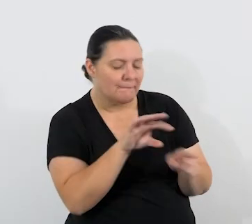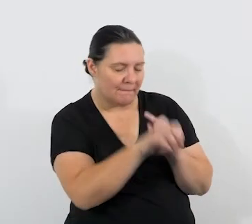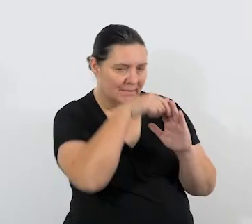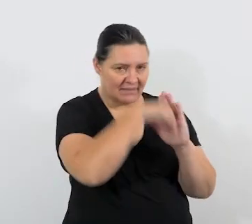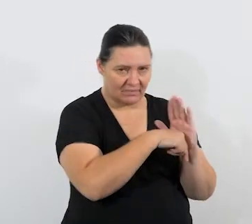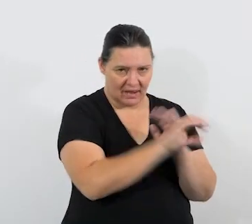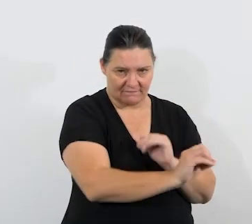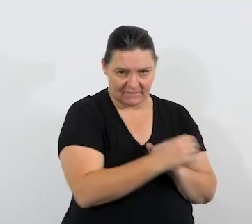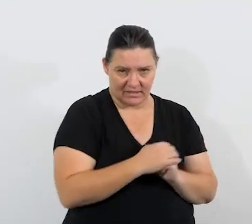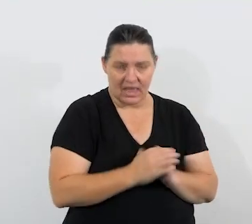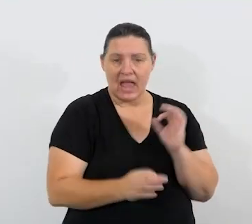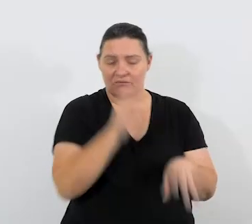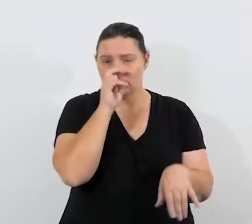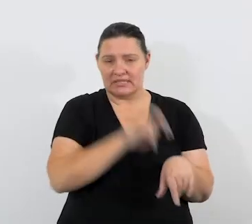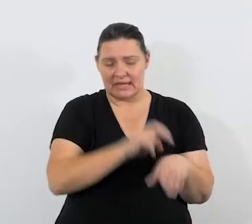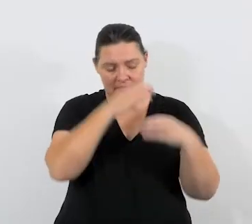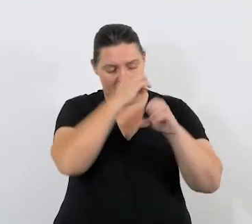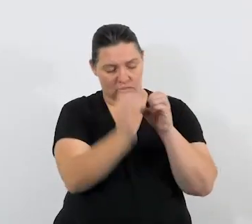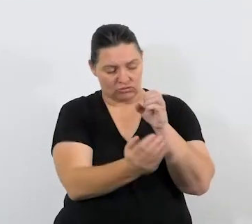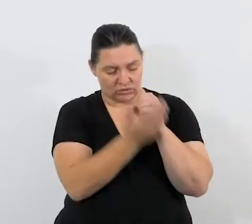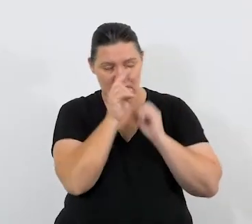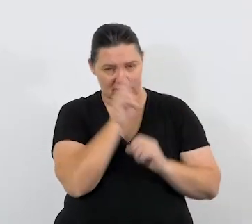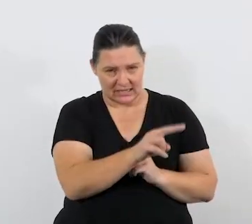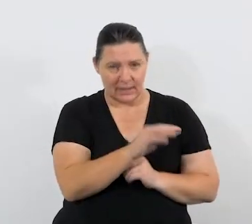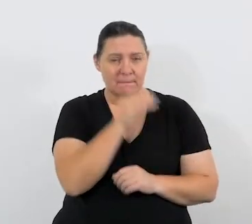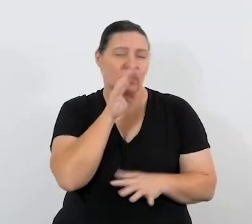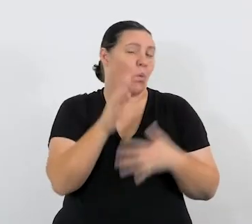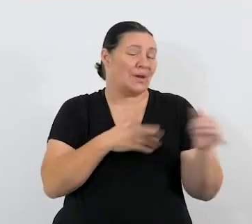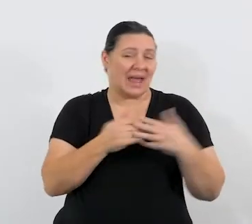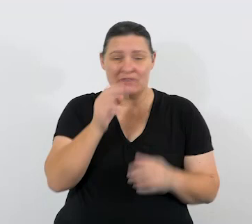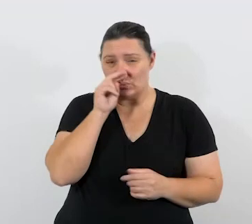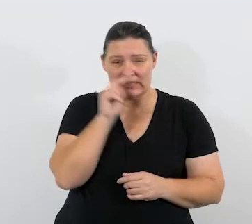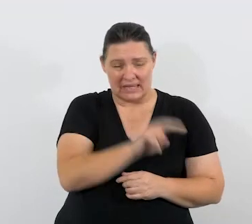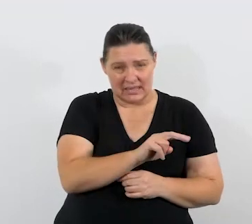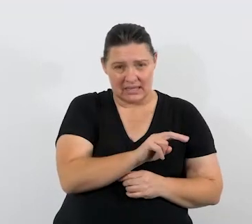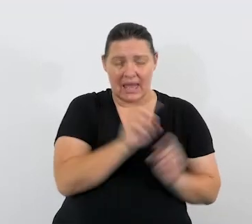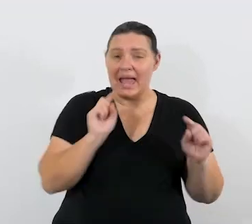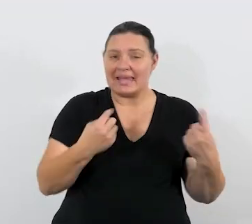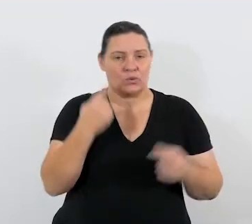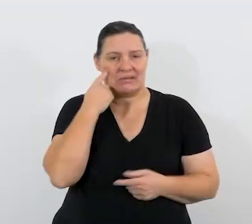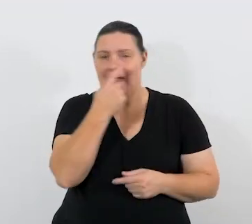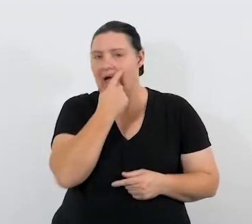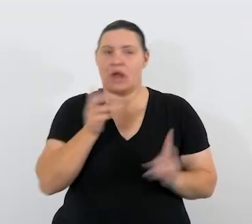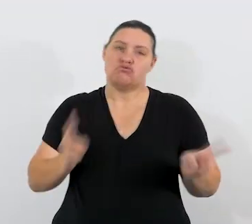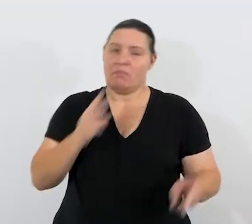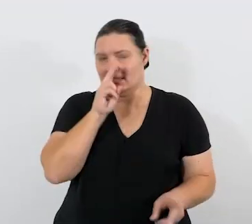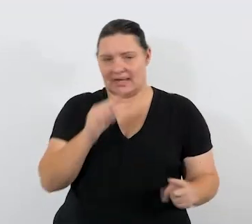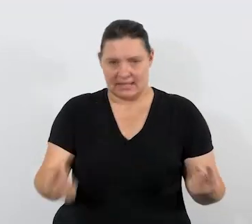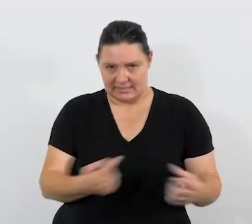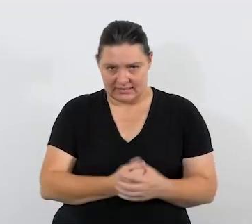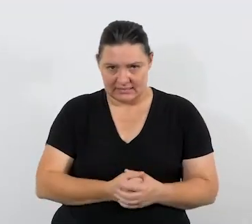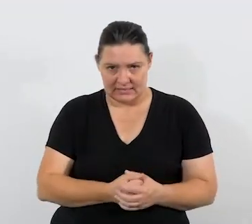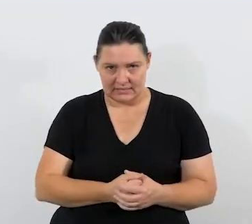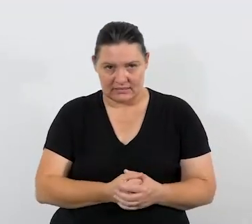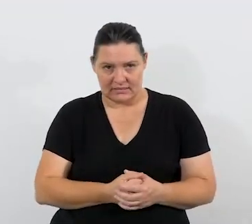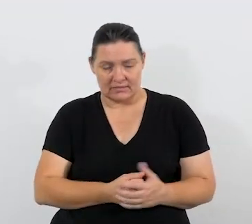the details. Obviously, if you need a microscope to see it, that means whatever it is that you are observing cannot be seen with the naked